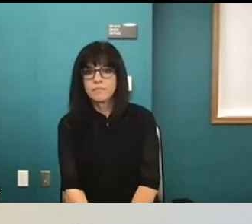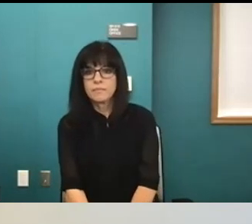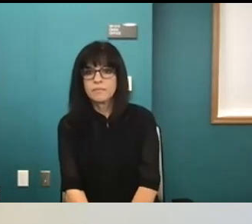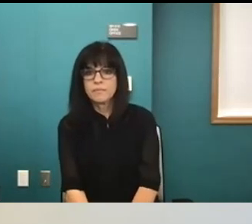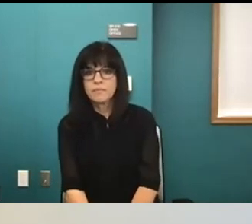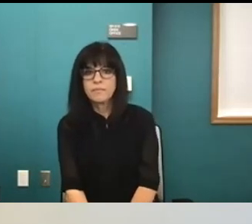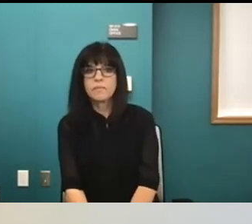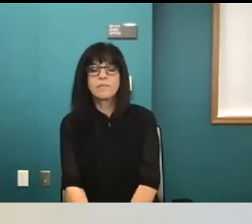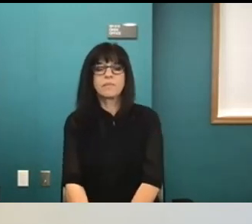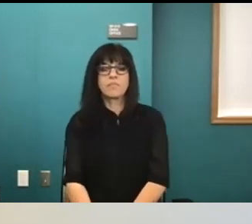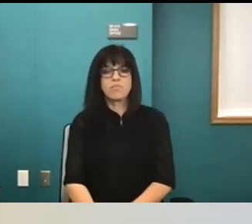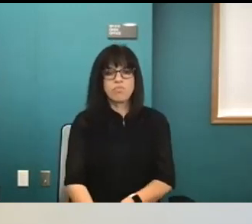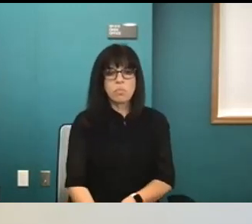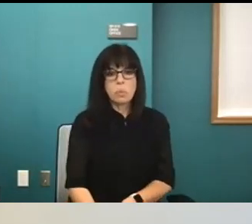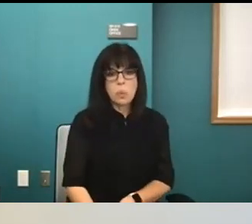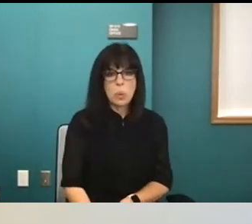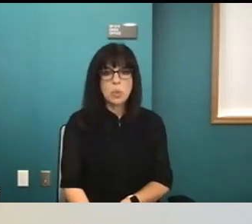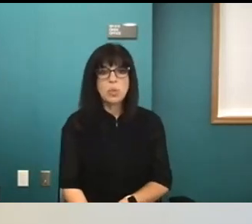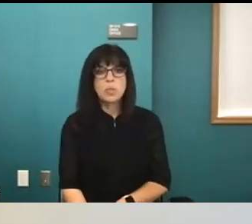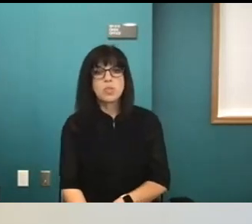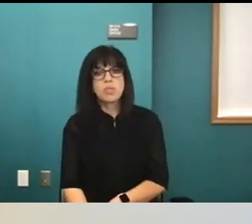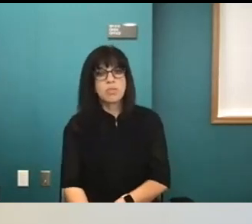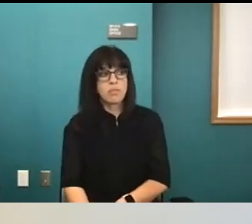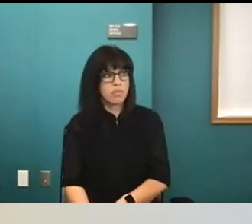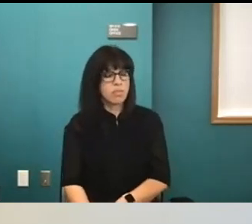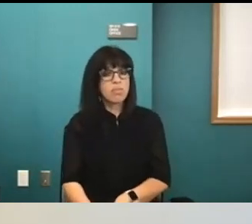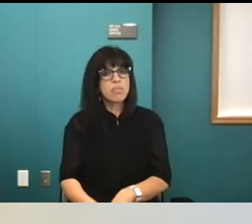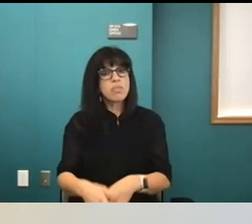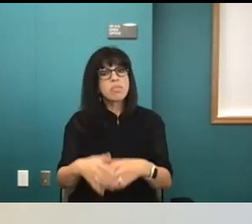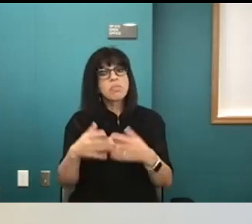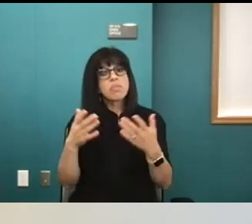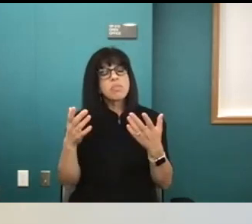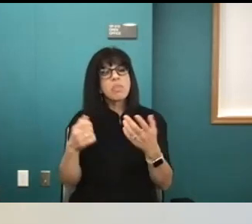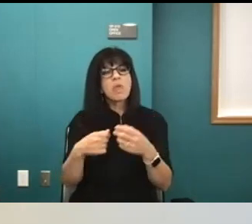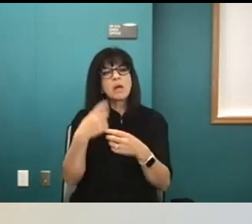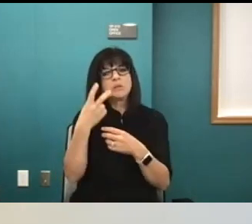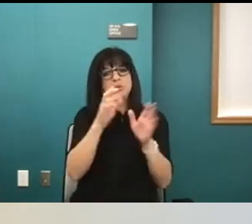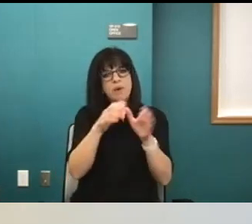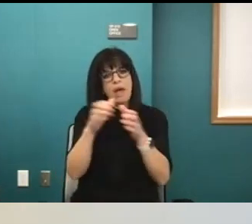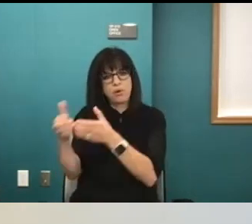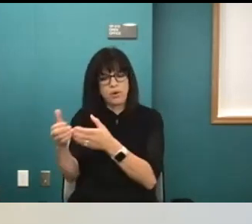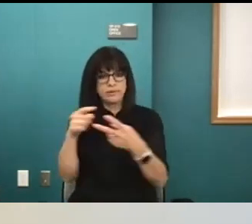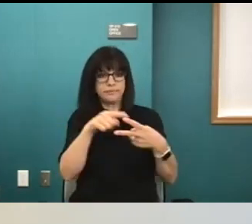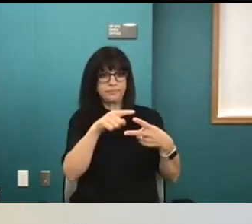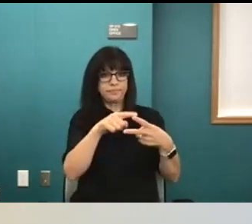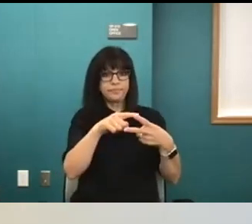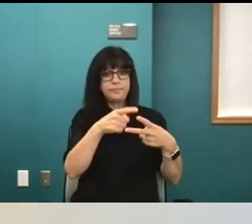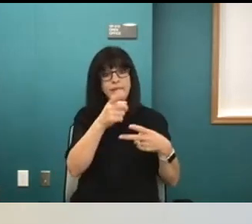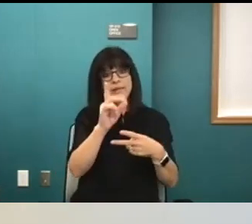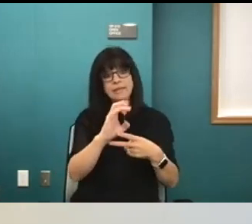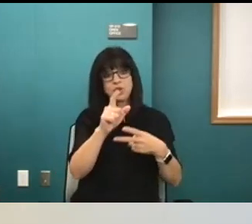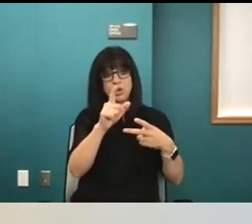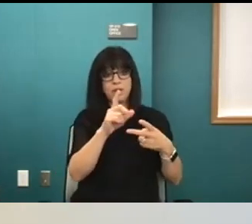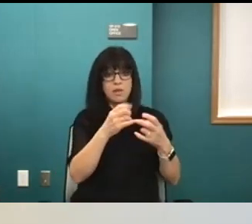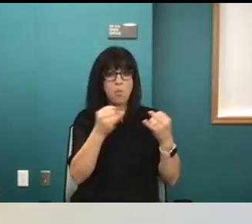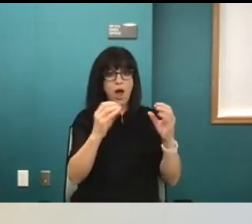Go ahead. Perfect. So I kind of broke these down into two categories. We have the digital wireless options, and then